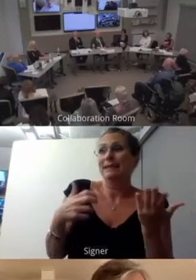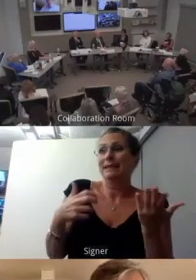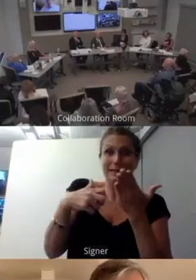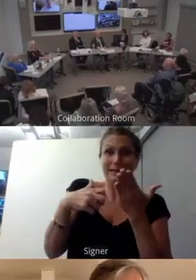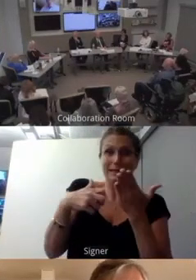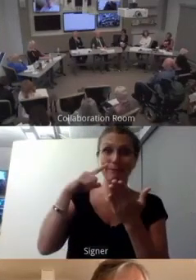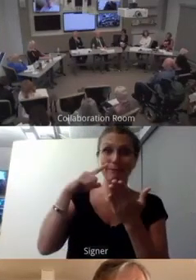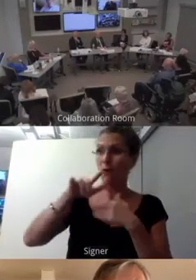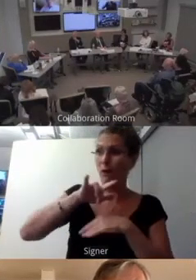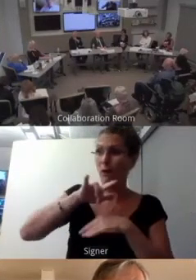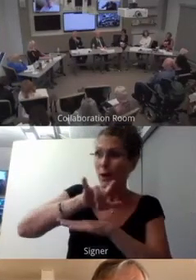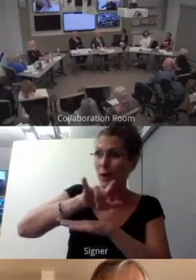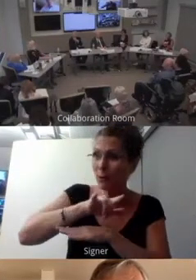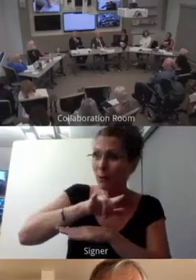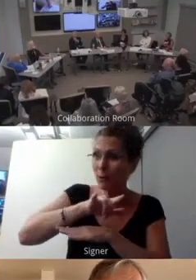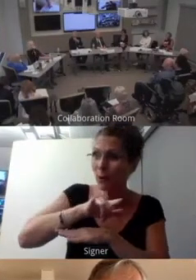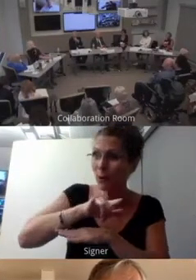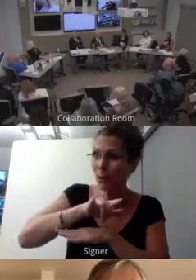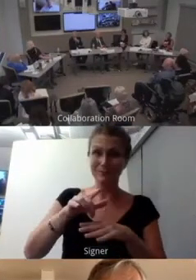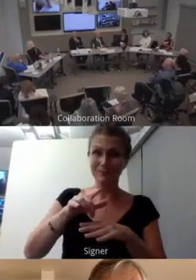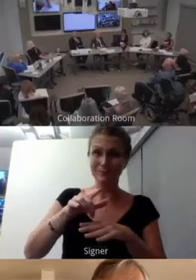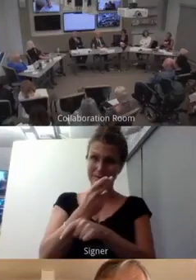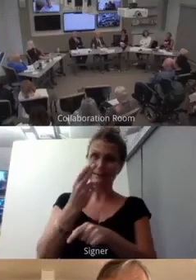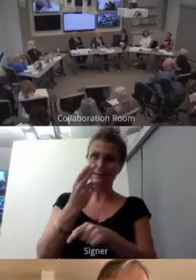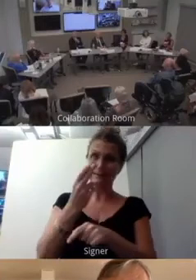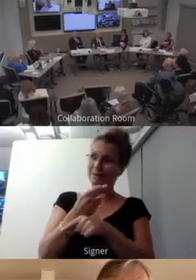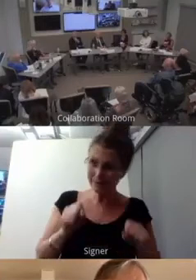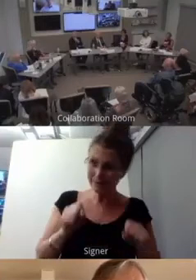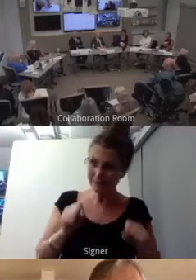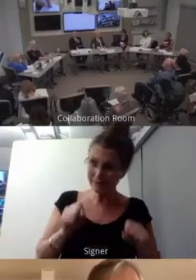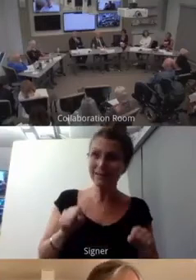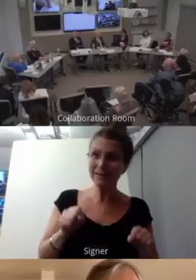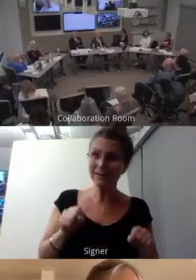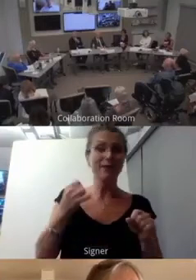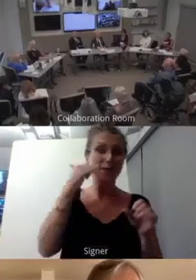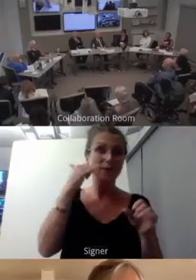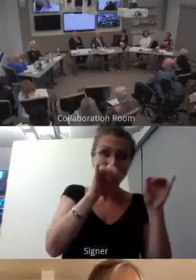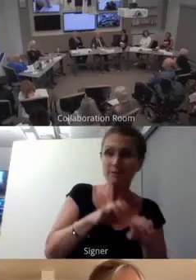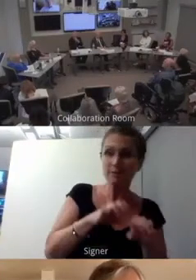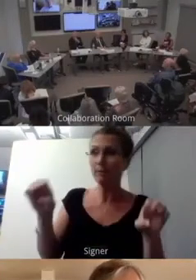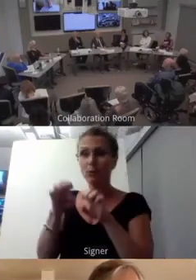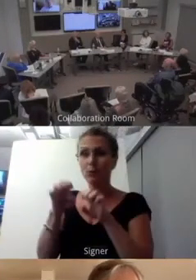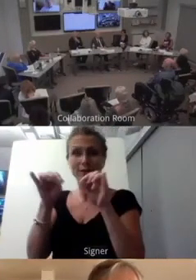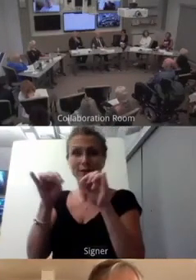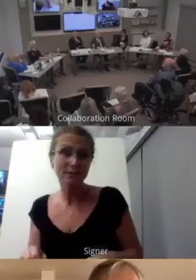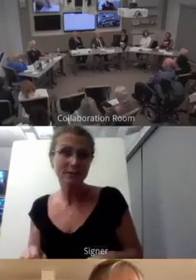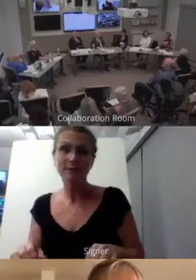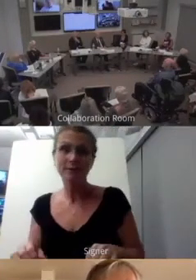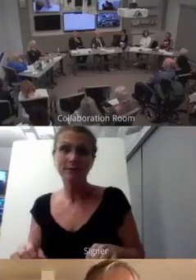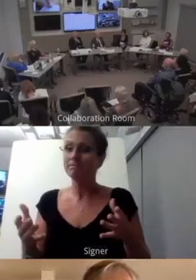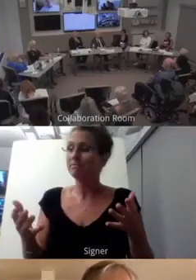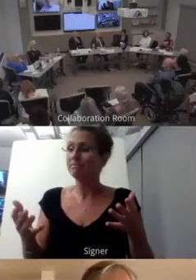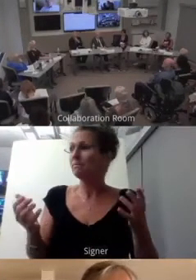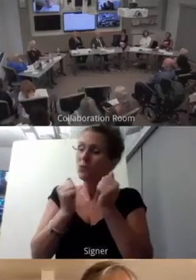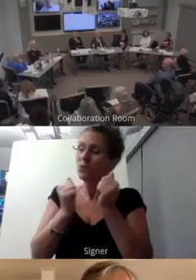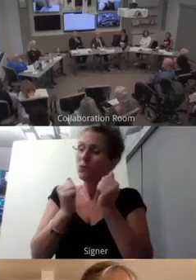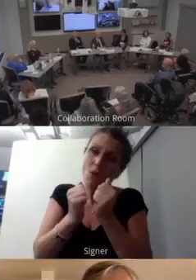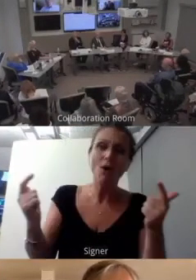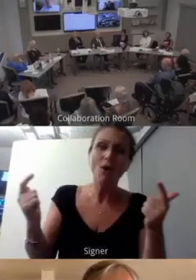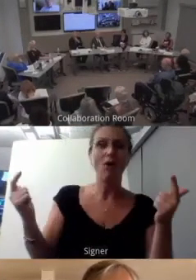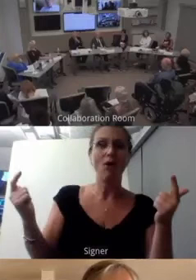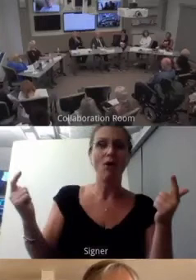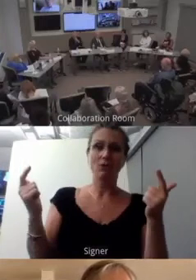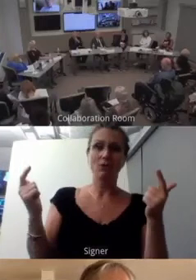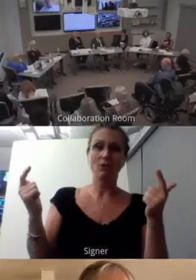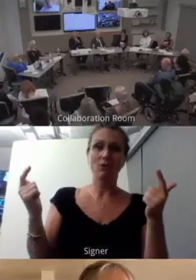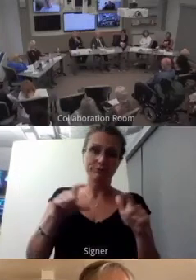systems, whether it's your emergency systems, whether all of these aspects, in this day and age, you have